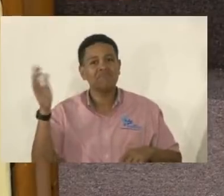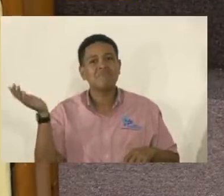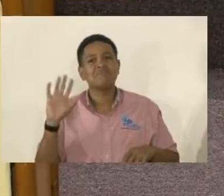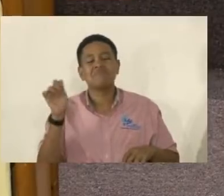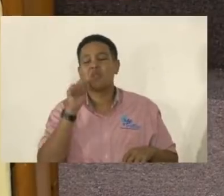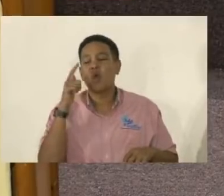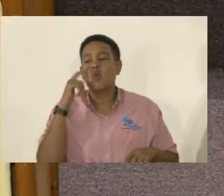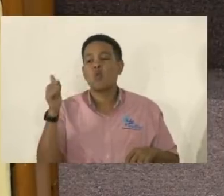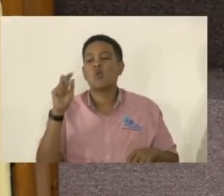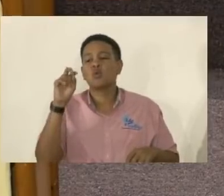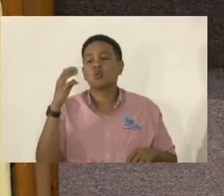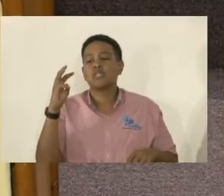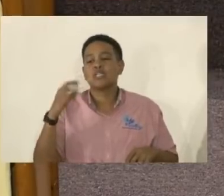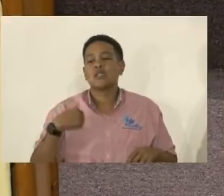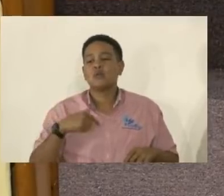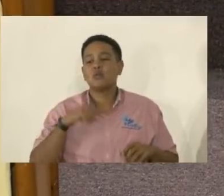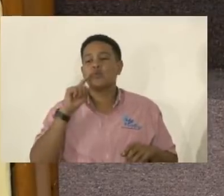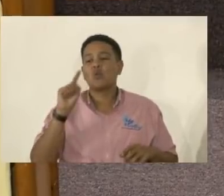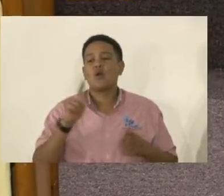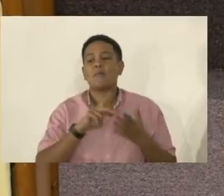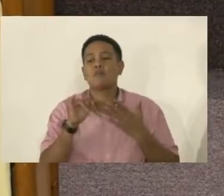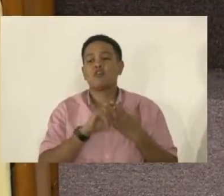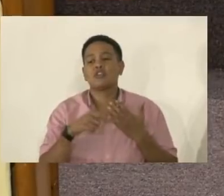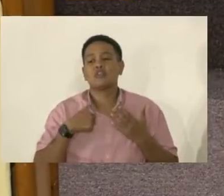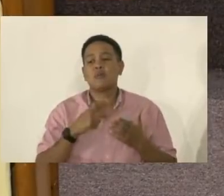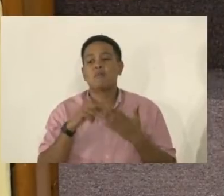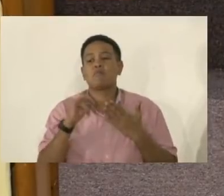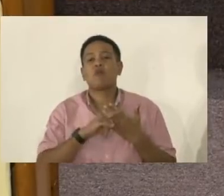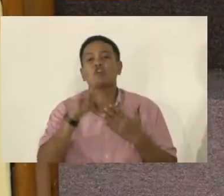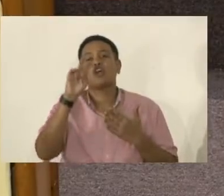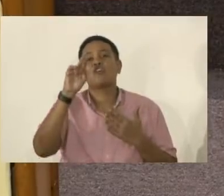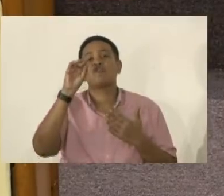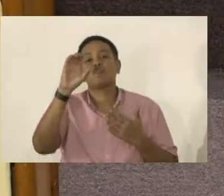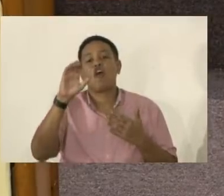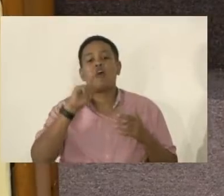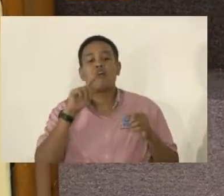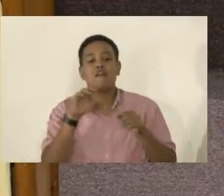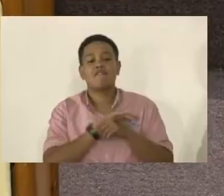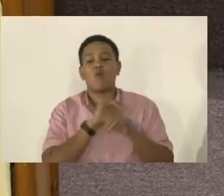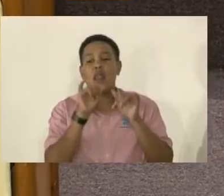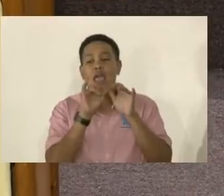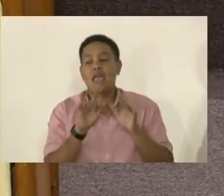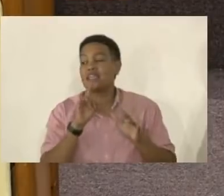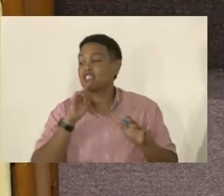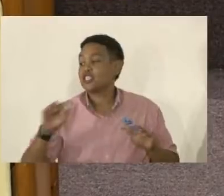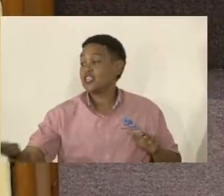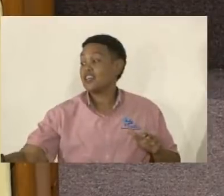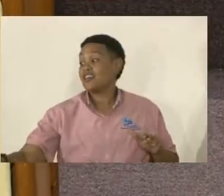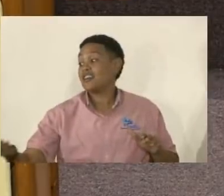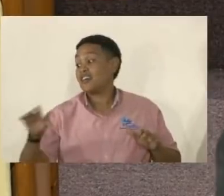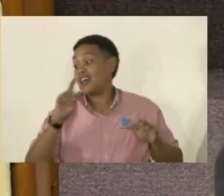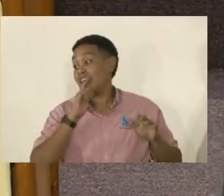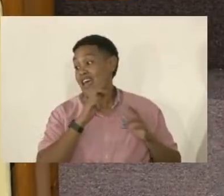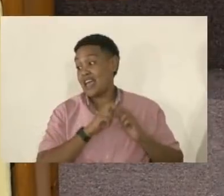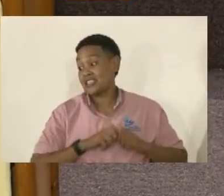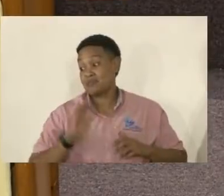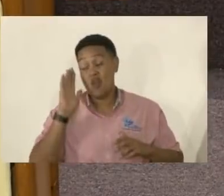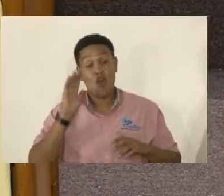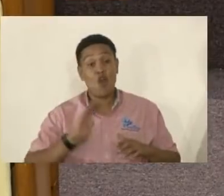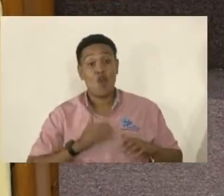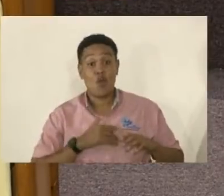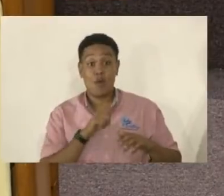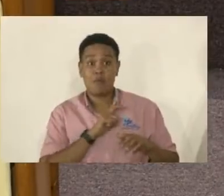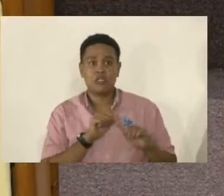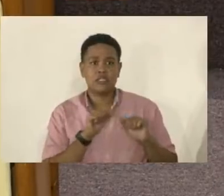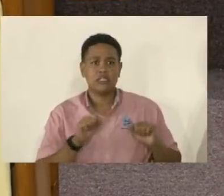We went about a project that we dubbed Project Rock. We did a full engineering assessment of all of our police stations, and we prioritized what needed